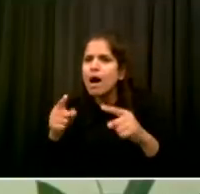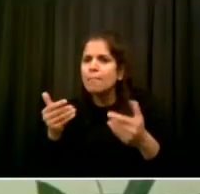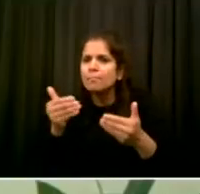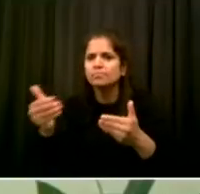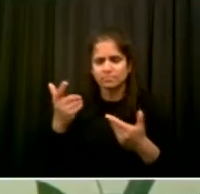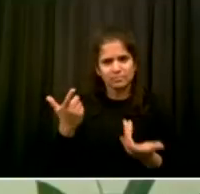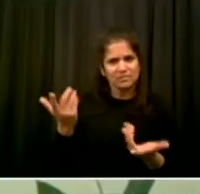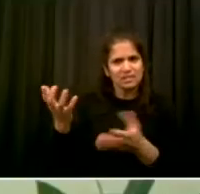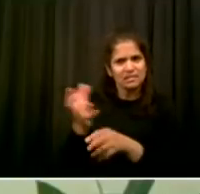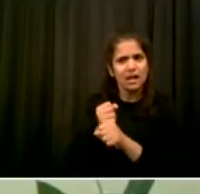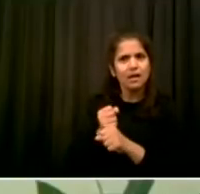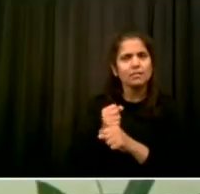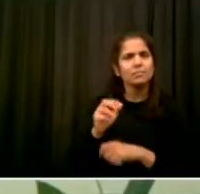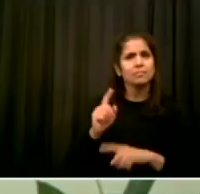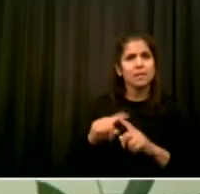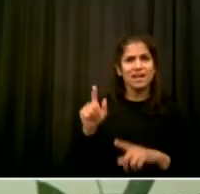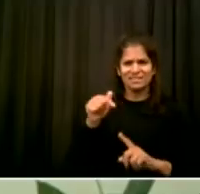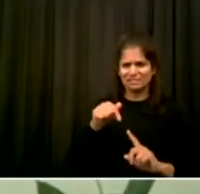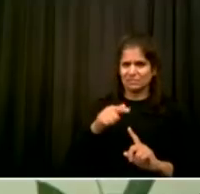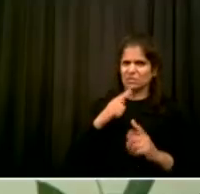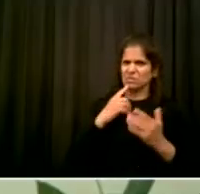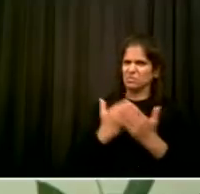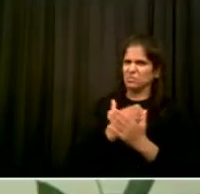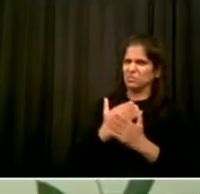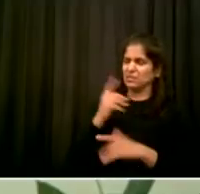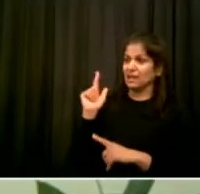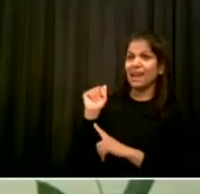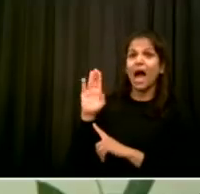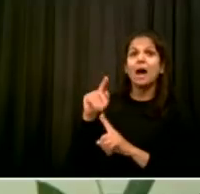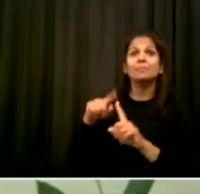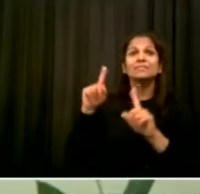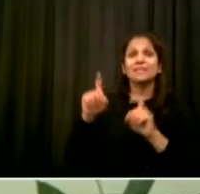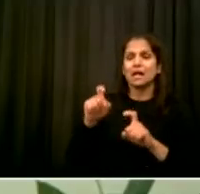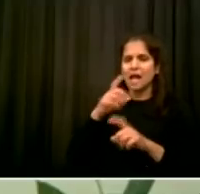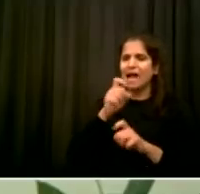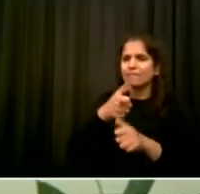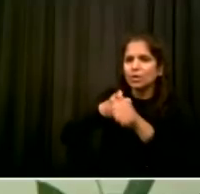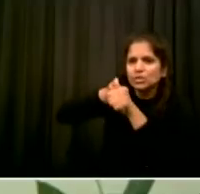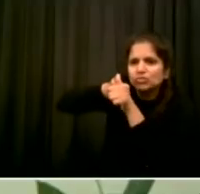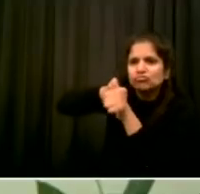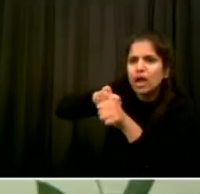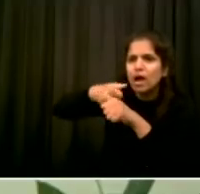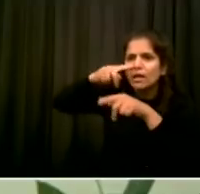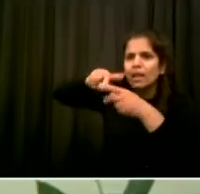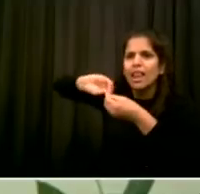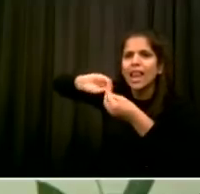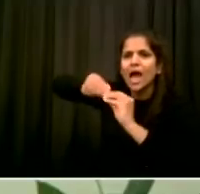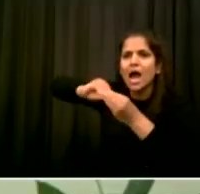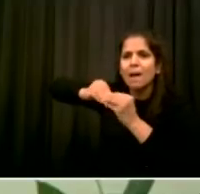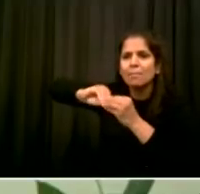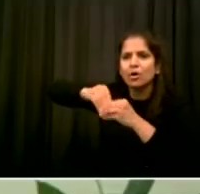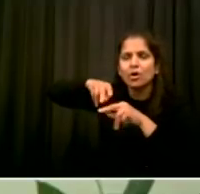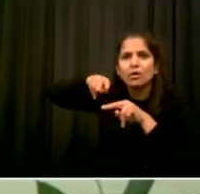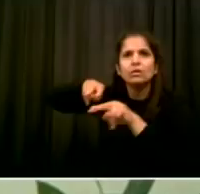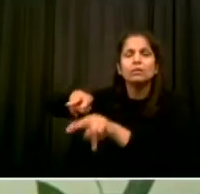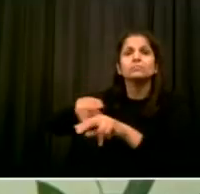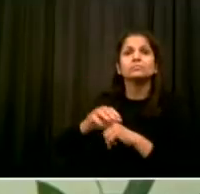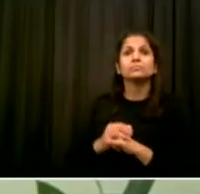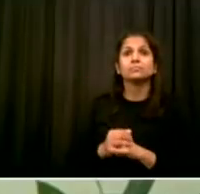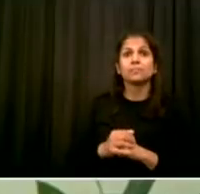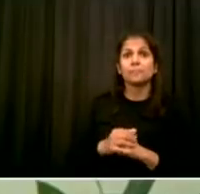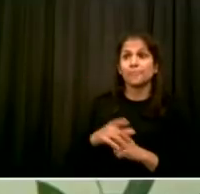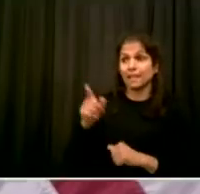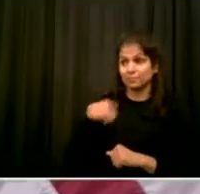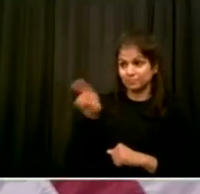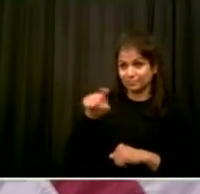hotel during that one phone call. So if you could give us specifics, happy to look into it, but our program is going to be calling everybody that has a PCR test. Yeah, Robert,